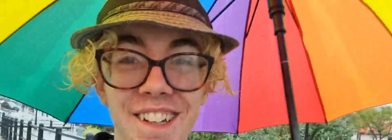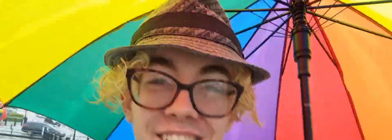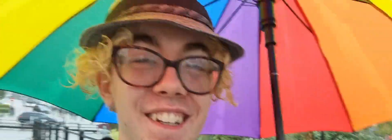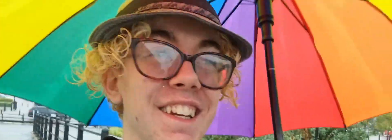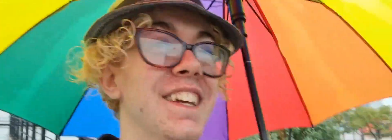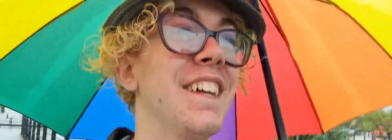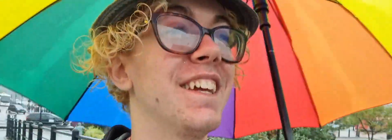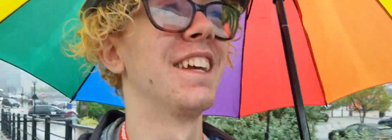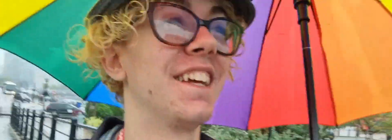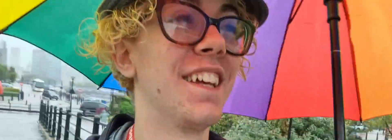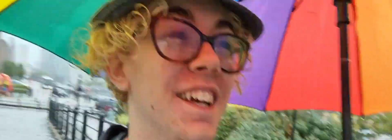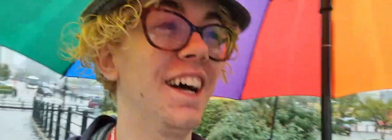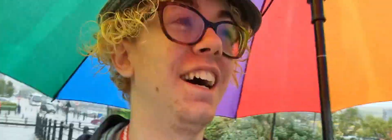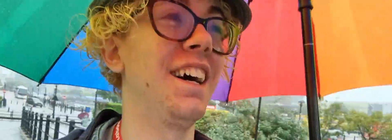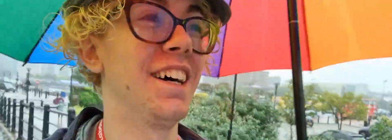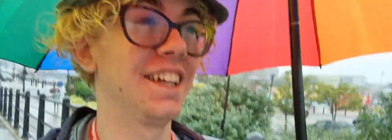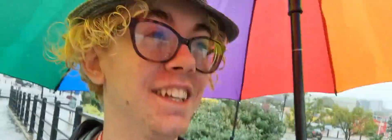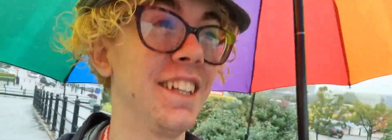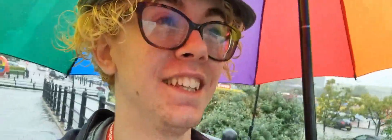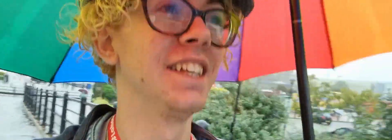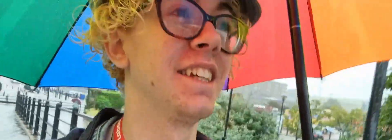alone.